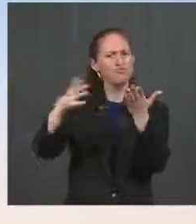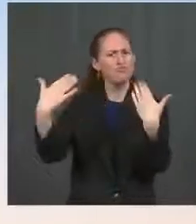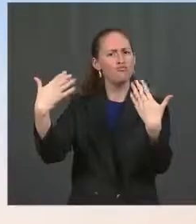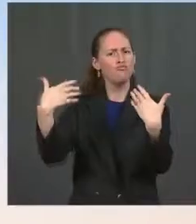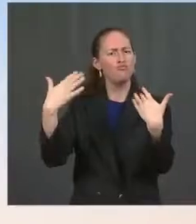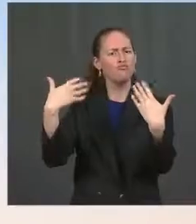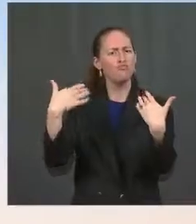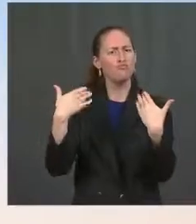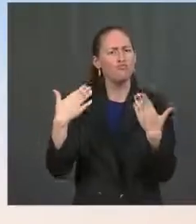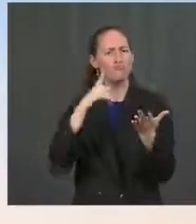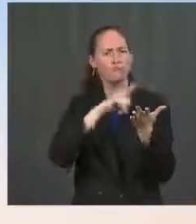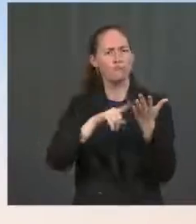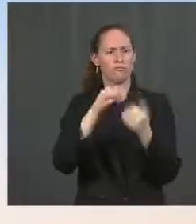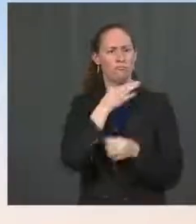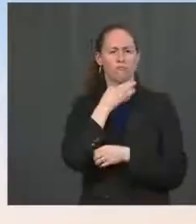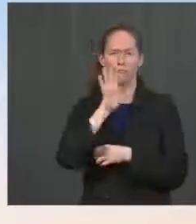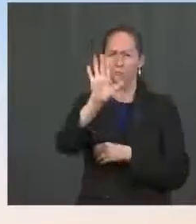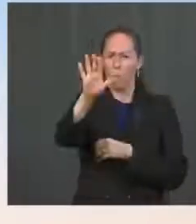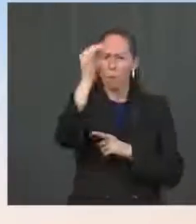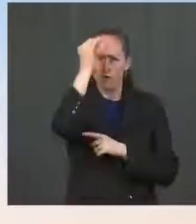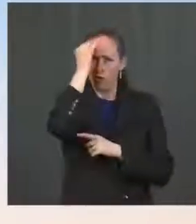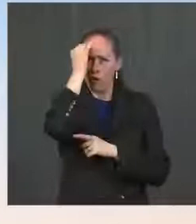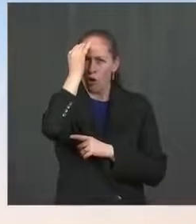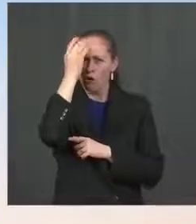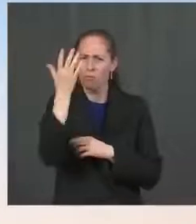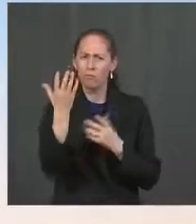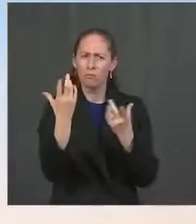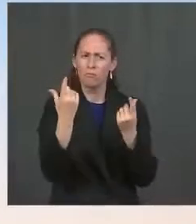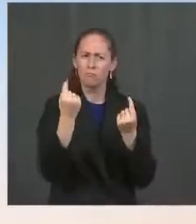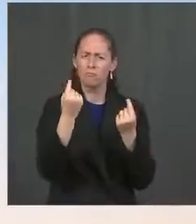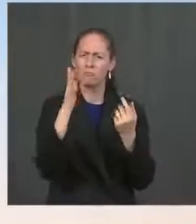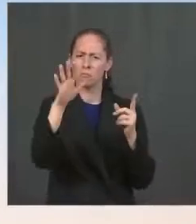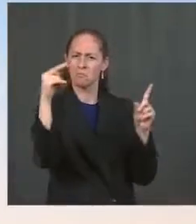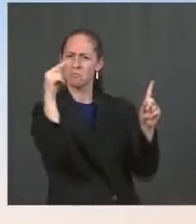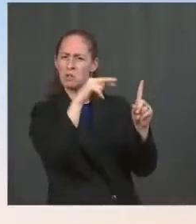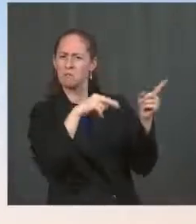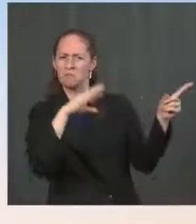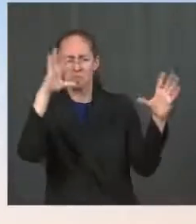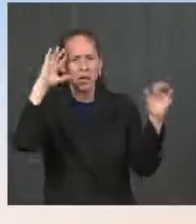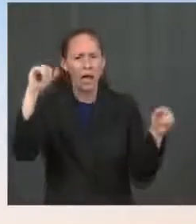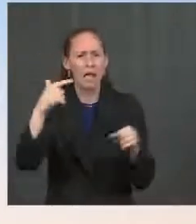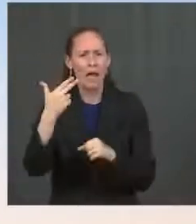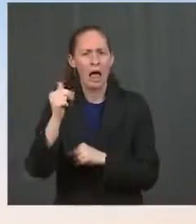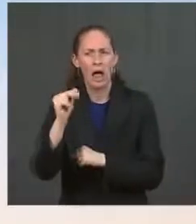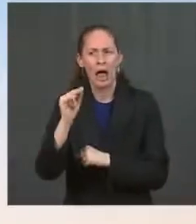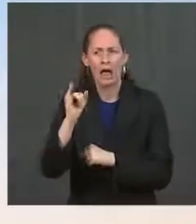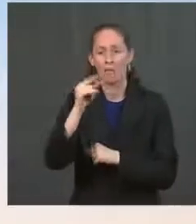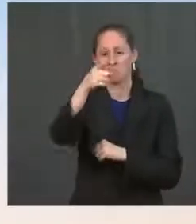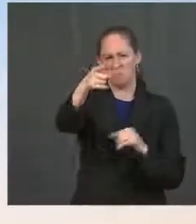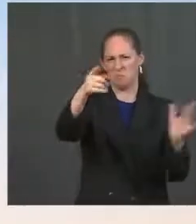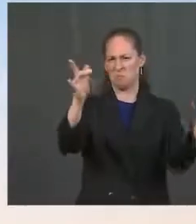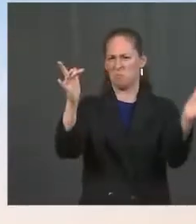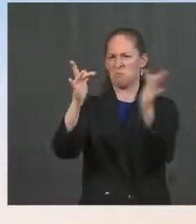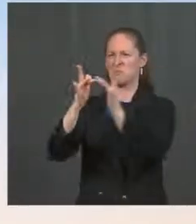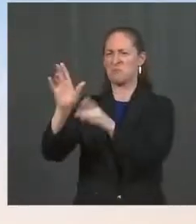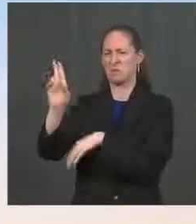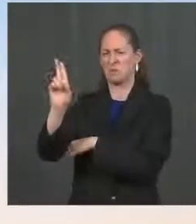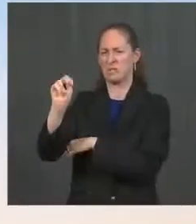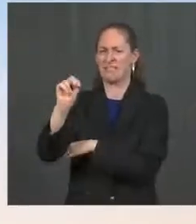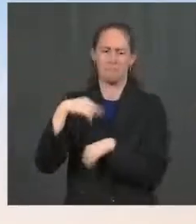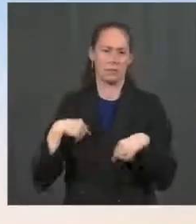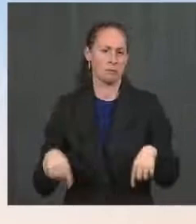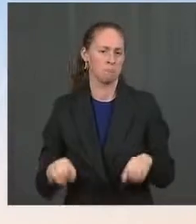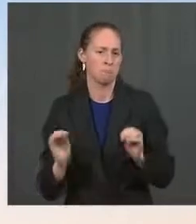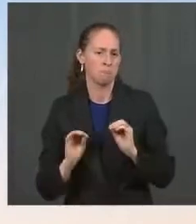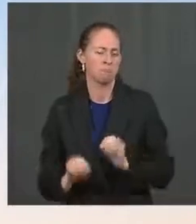in regards to President Ghani and allegations of corruption? We defer to the UN on that. I don't have any further comment from here. Go ahead. Thank you, Jen. This